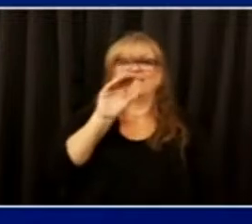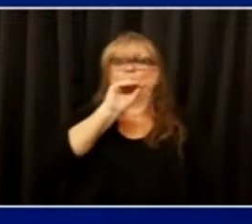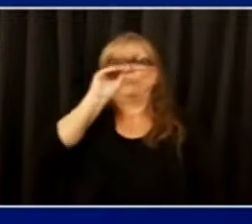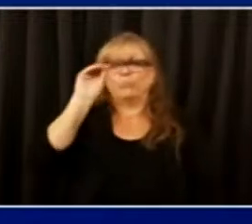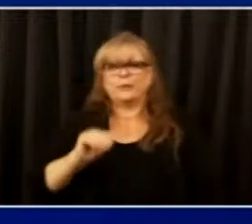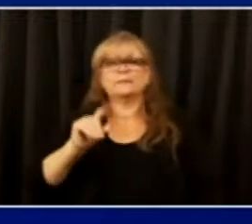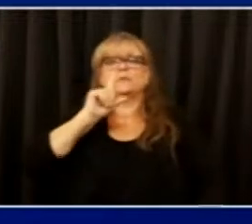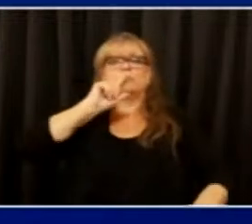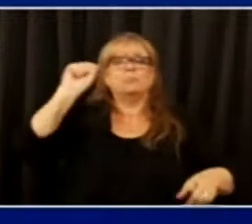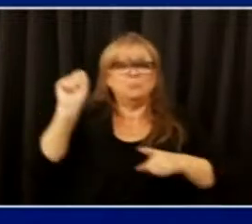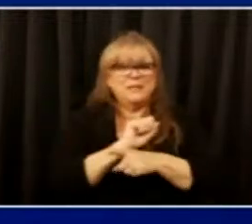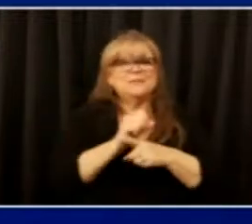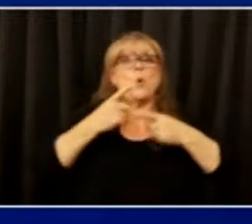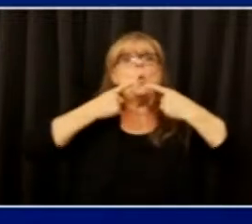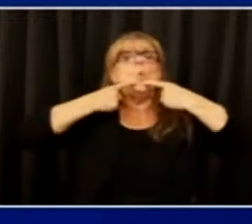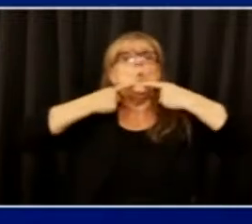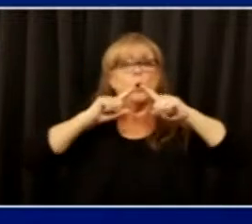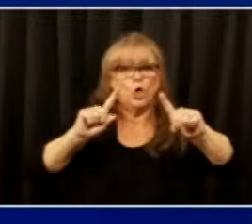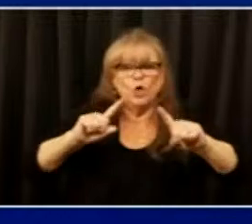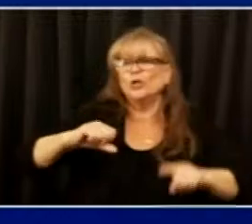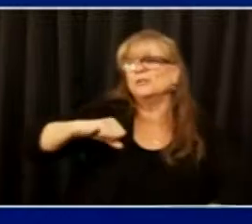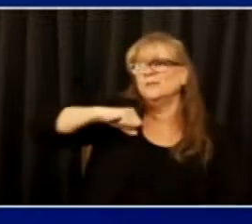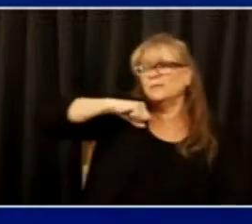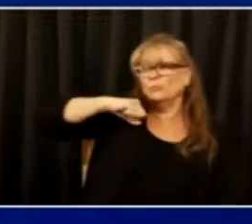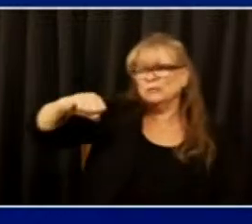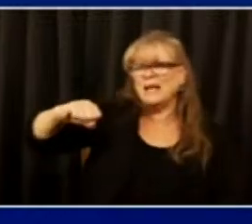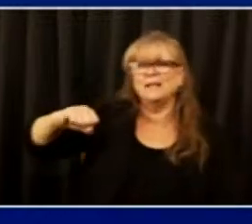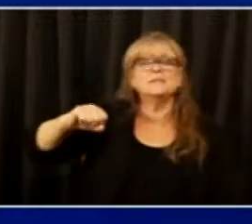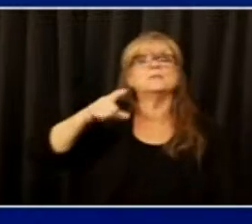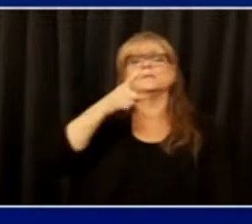preventing you from getting sick with the COVID virus.